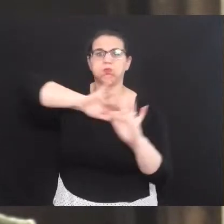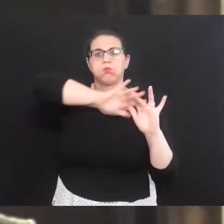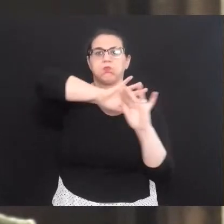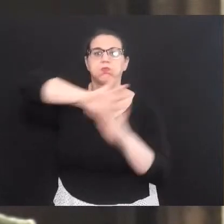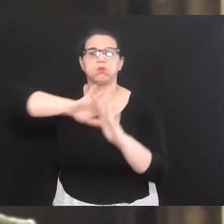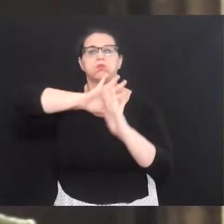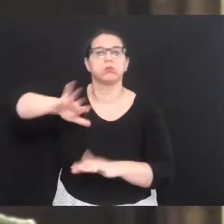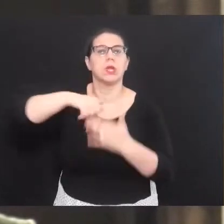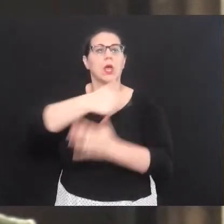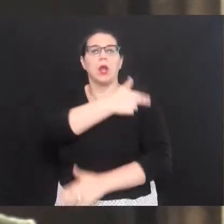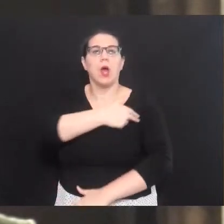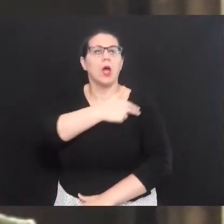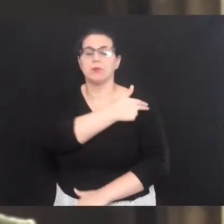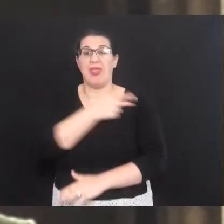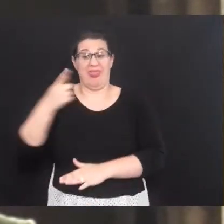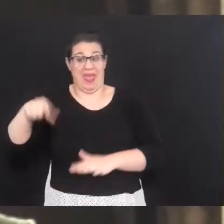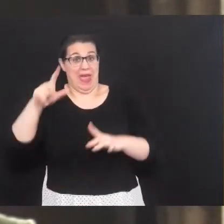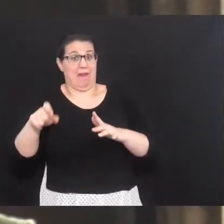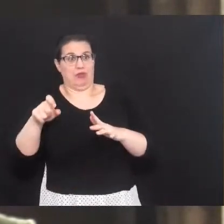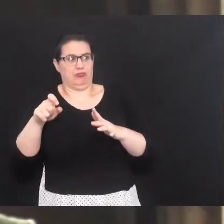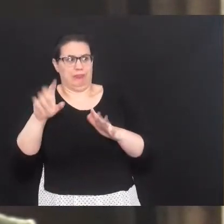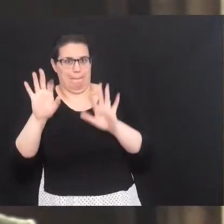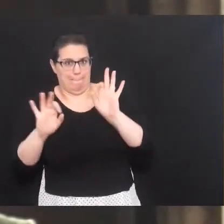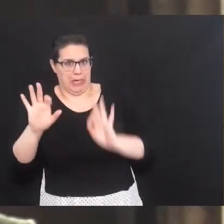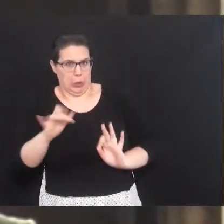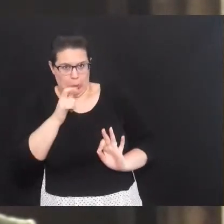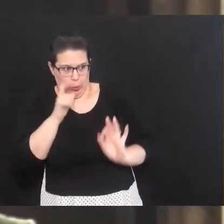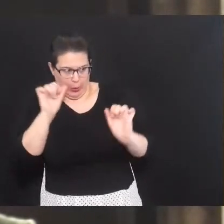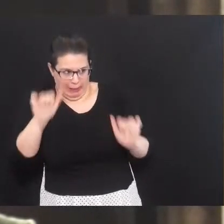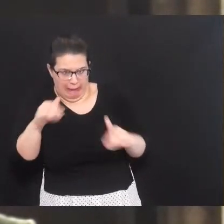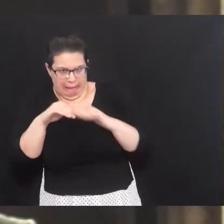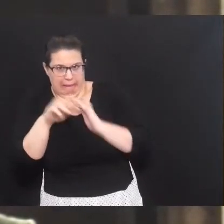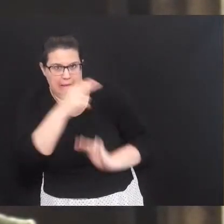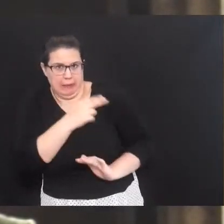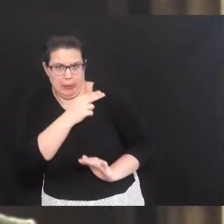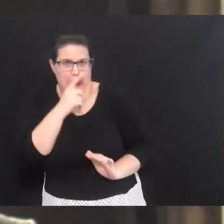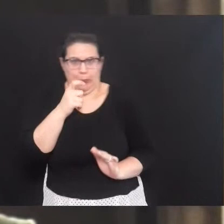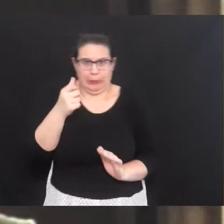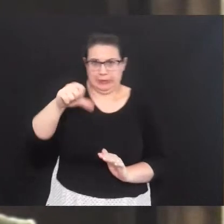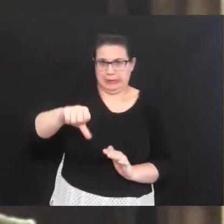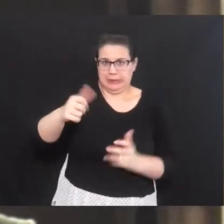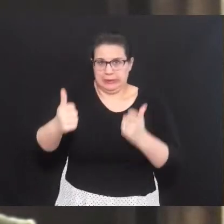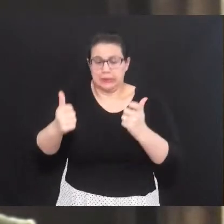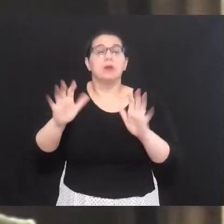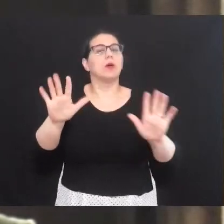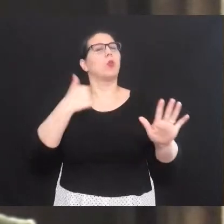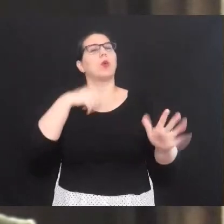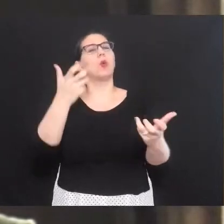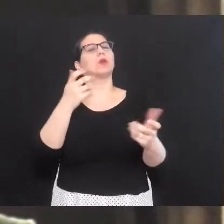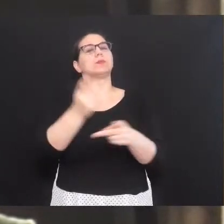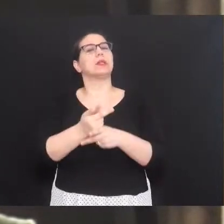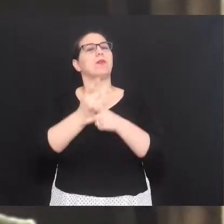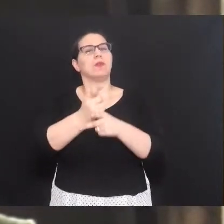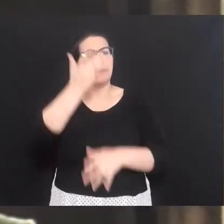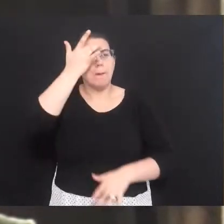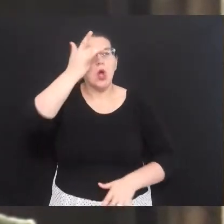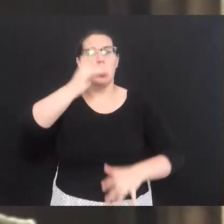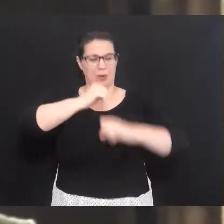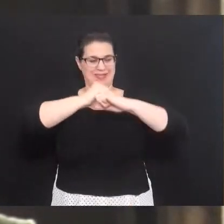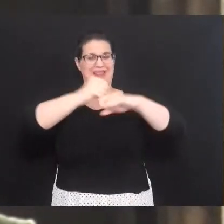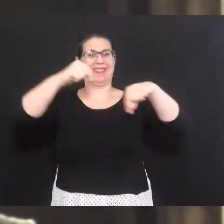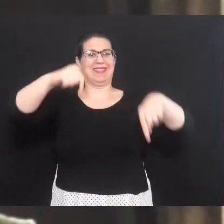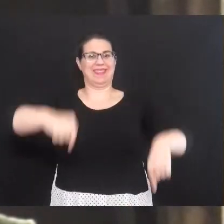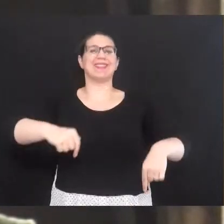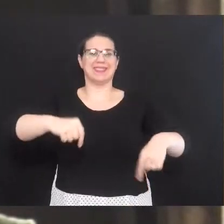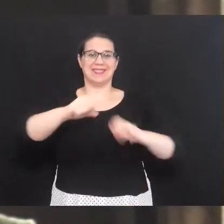their state. So we want to be smart. We want to continue to protect each other, protect this great state, and staying